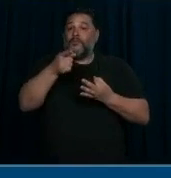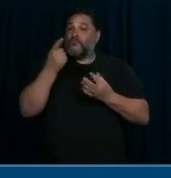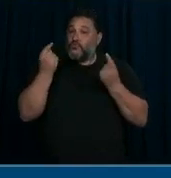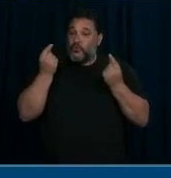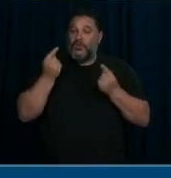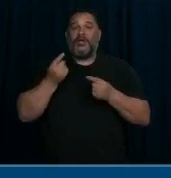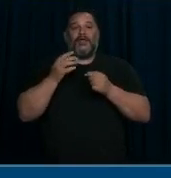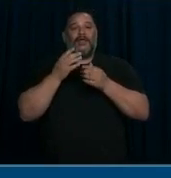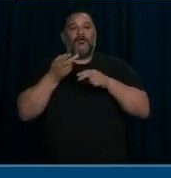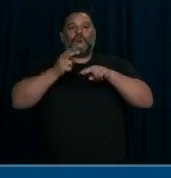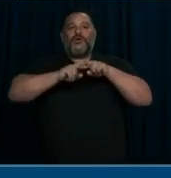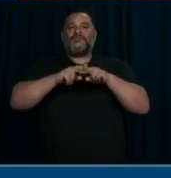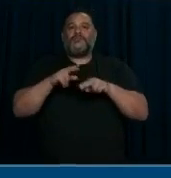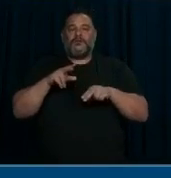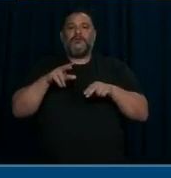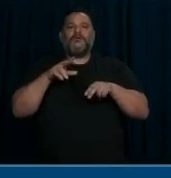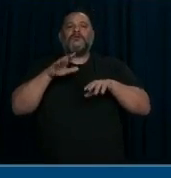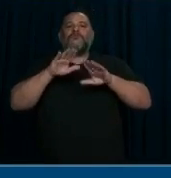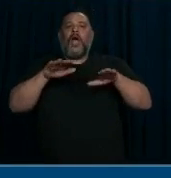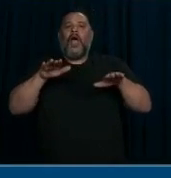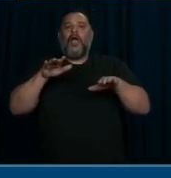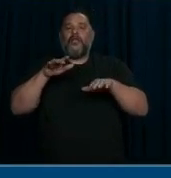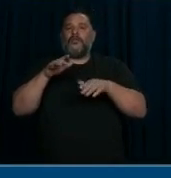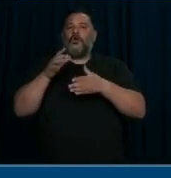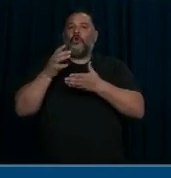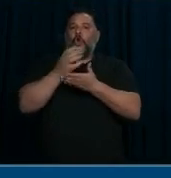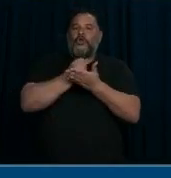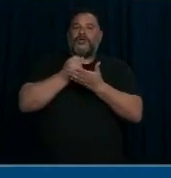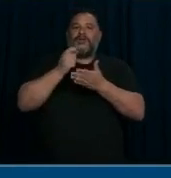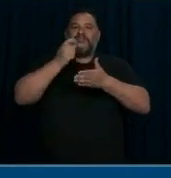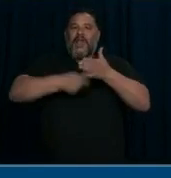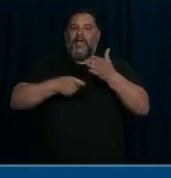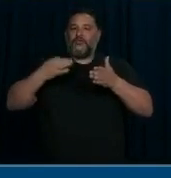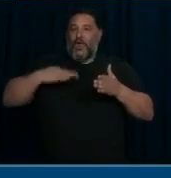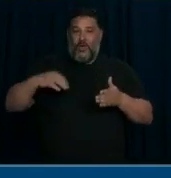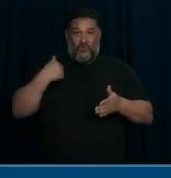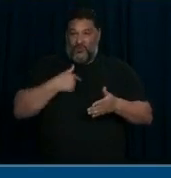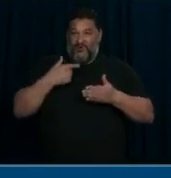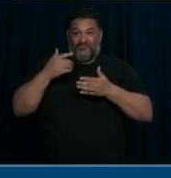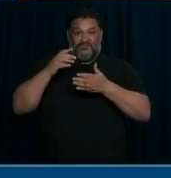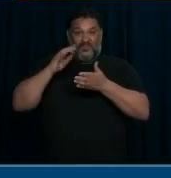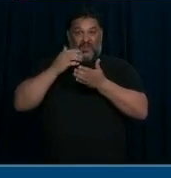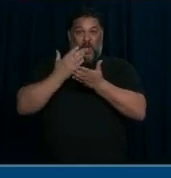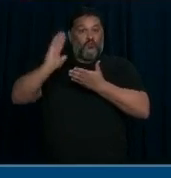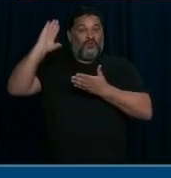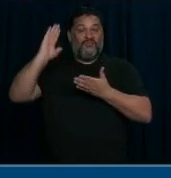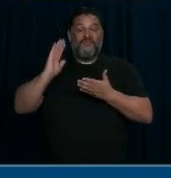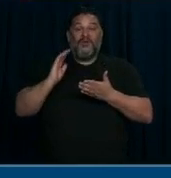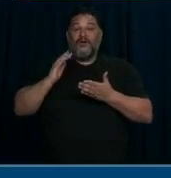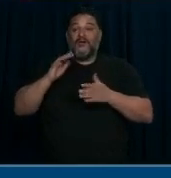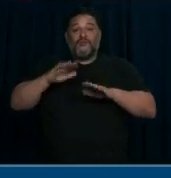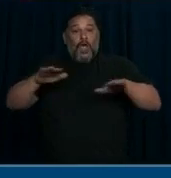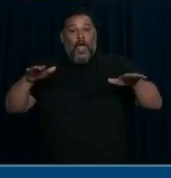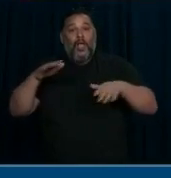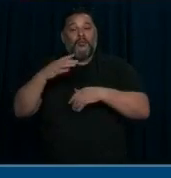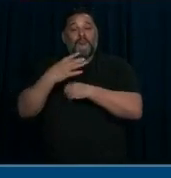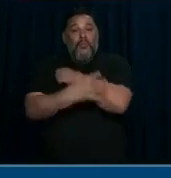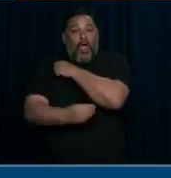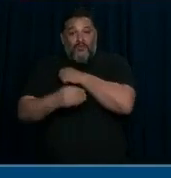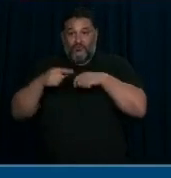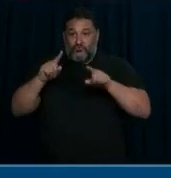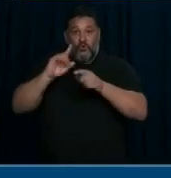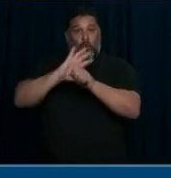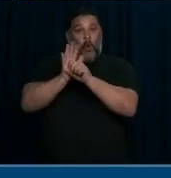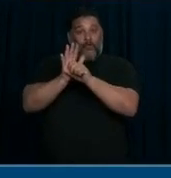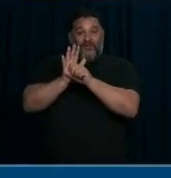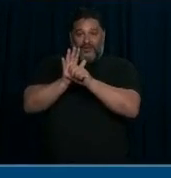the child earned income tax credit. We basically got rid of childhood poverty during COVID when that was in place, and now